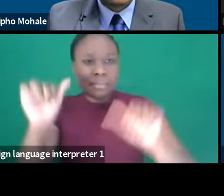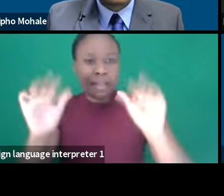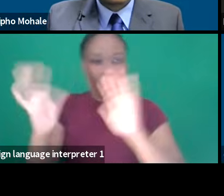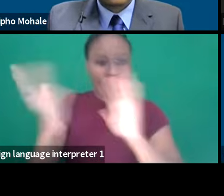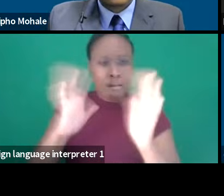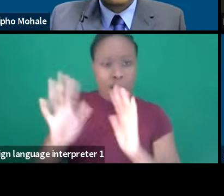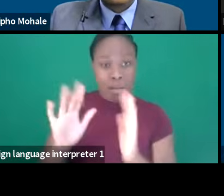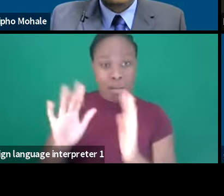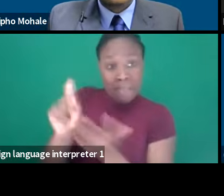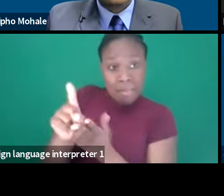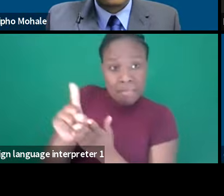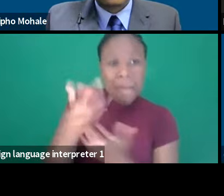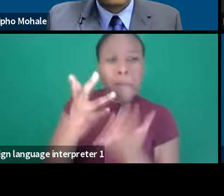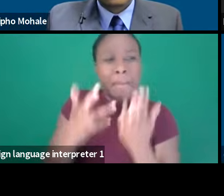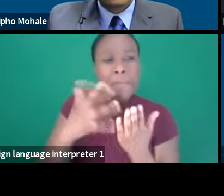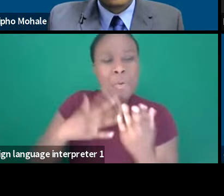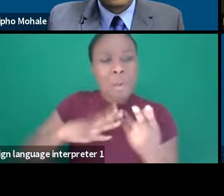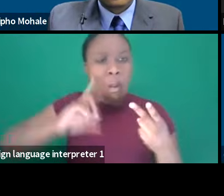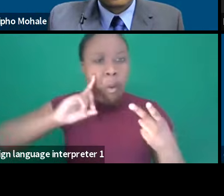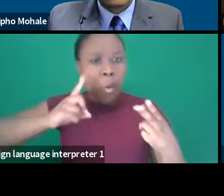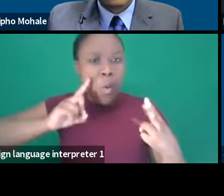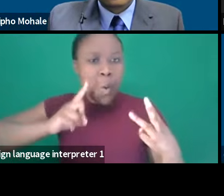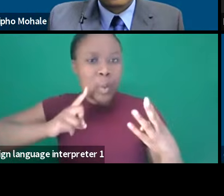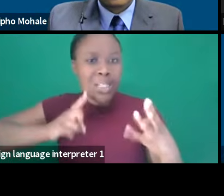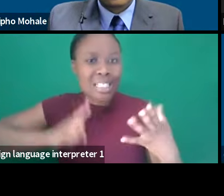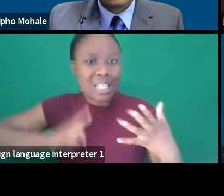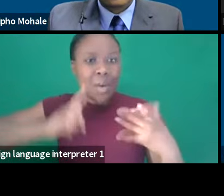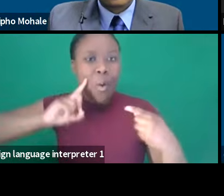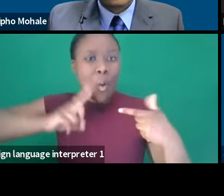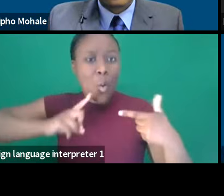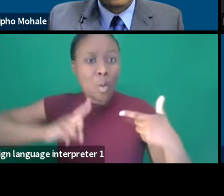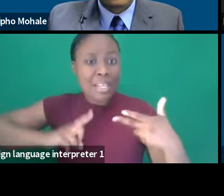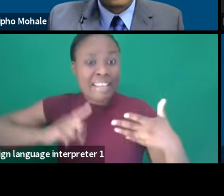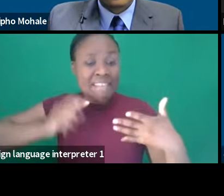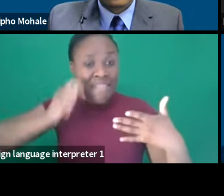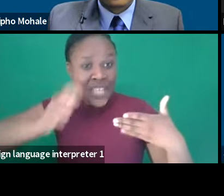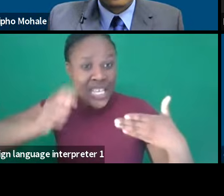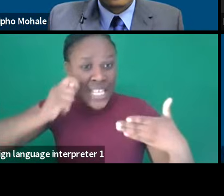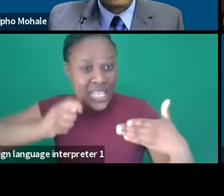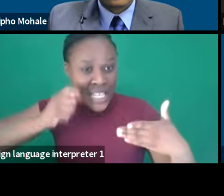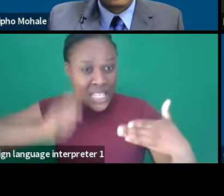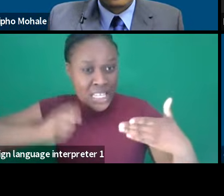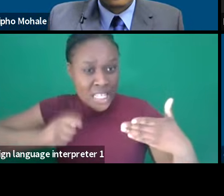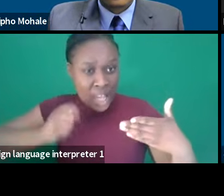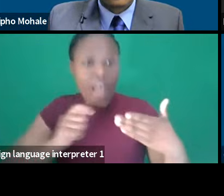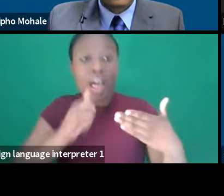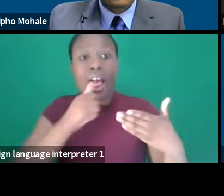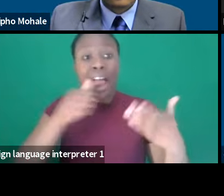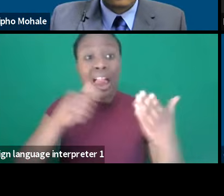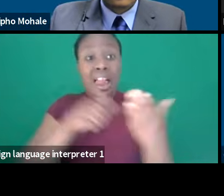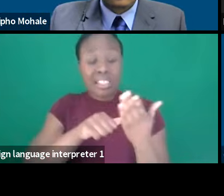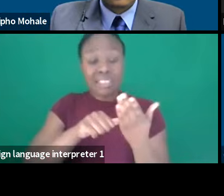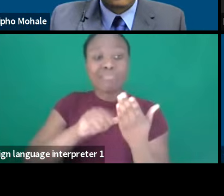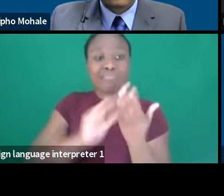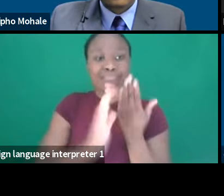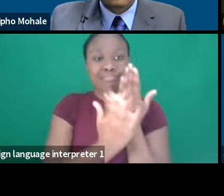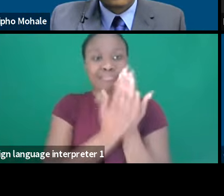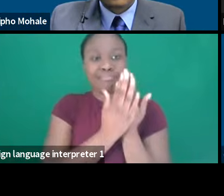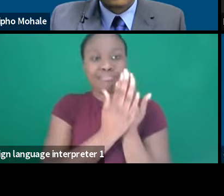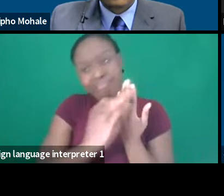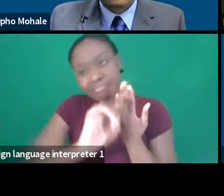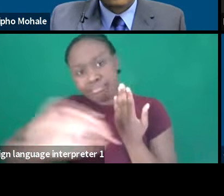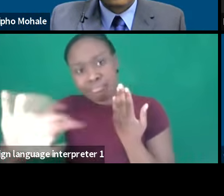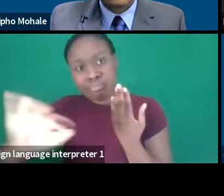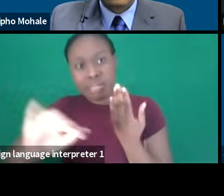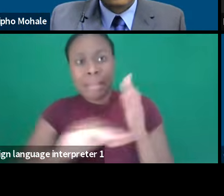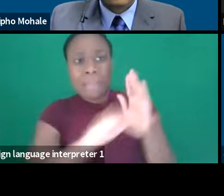audit verification. The letter that we are going to send you, it will have information that we are requesting, which means that it